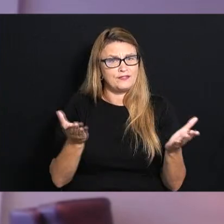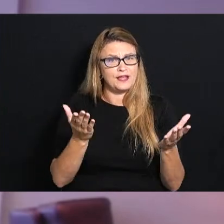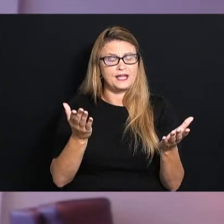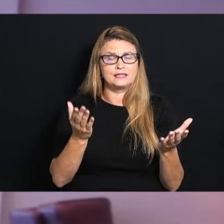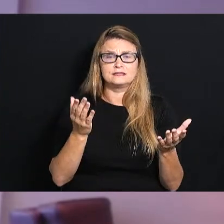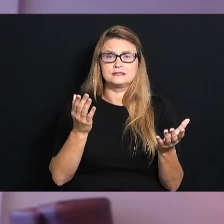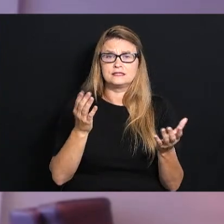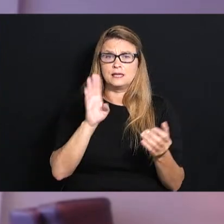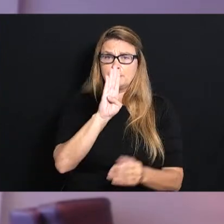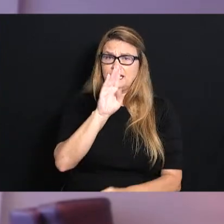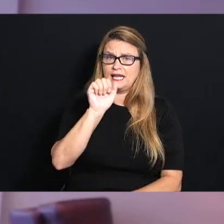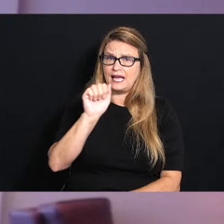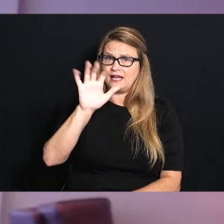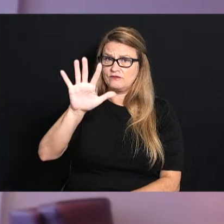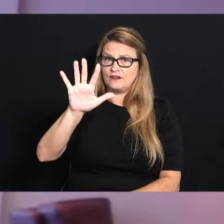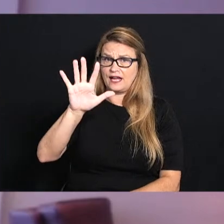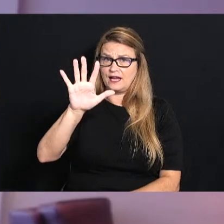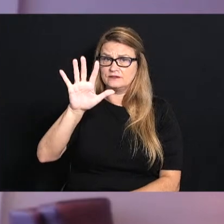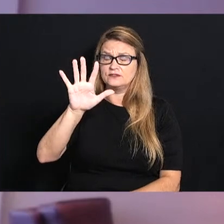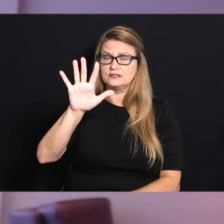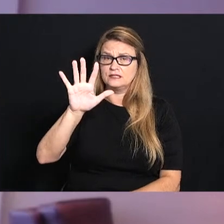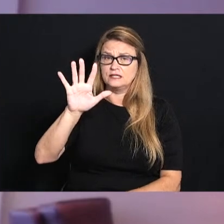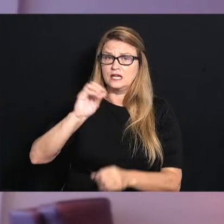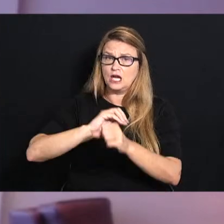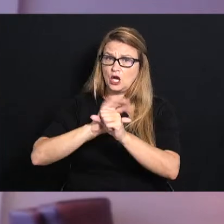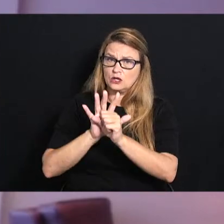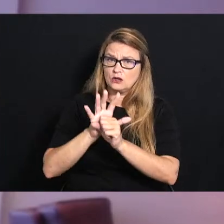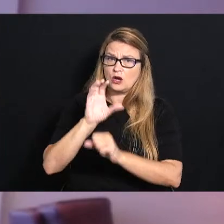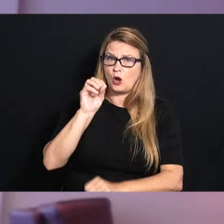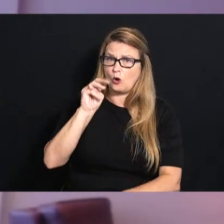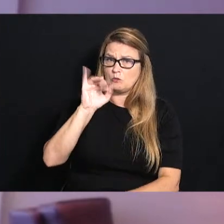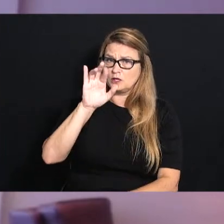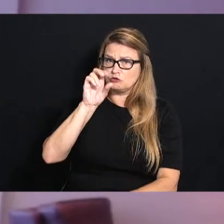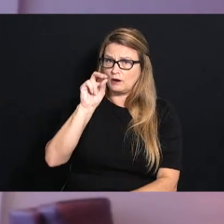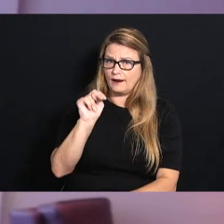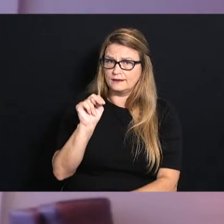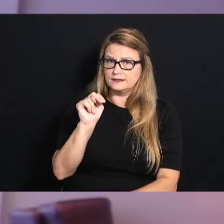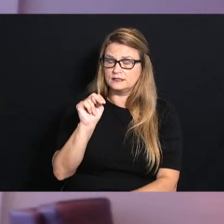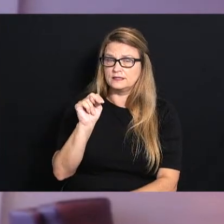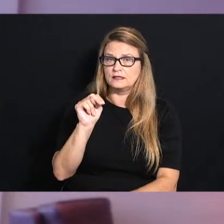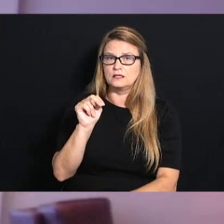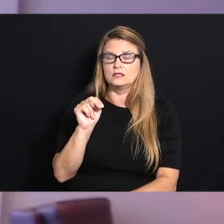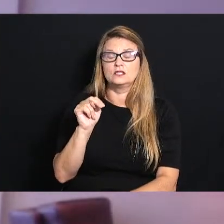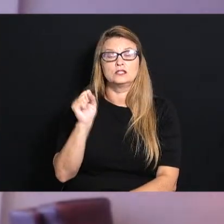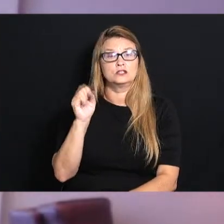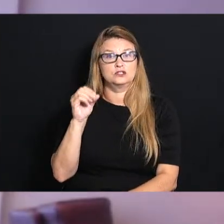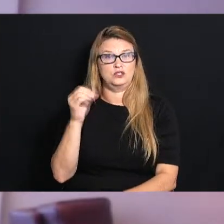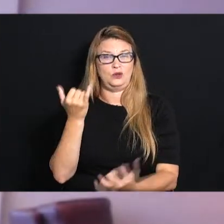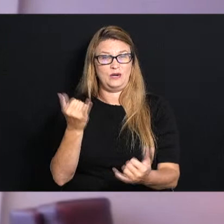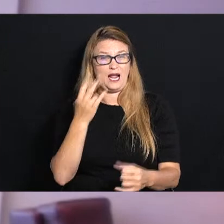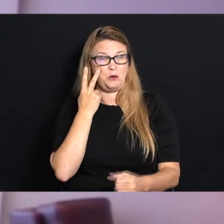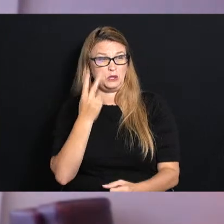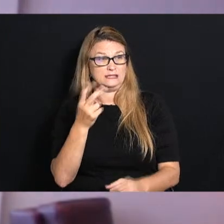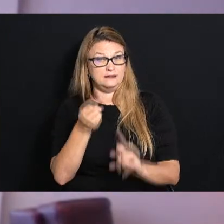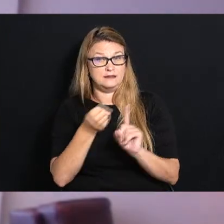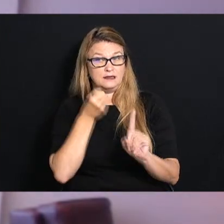about the BA.5 variant and Omicron. So as we look at the impact